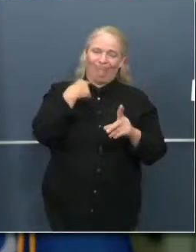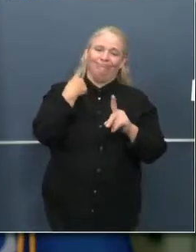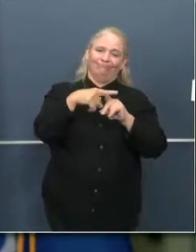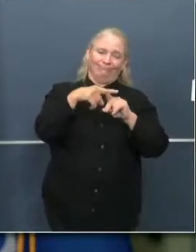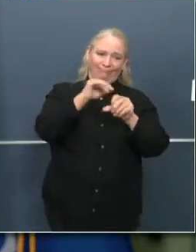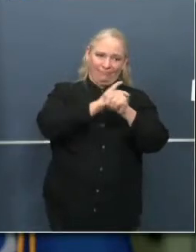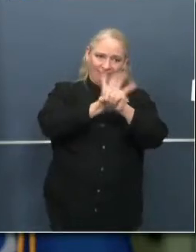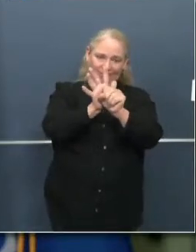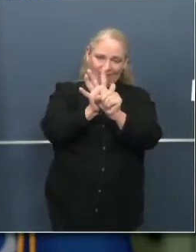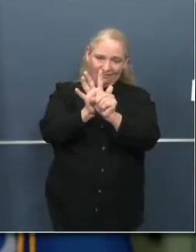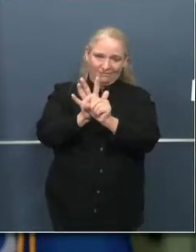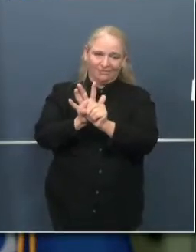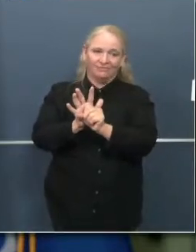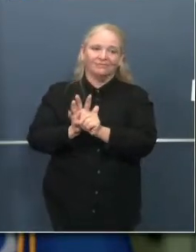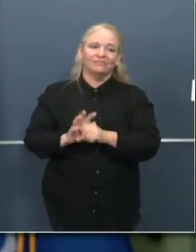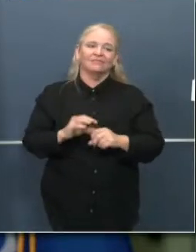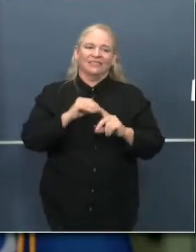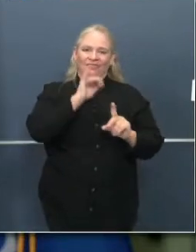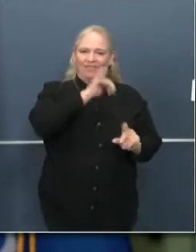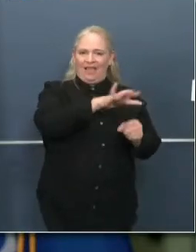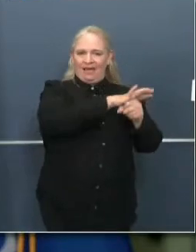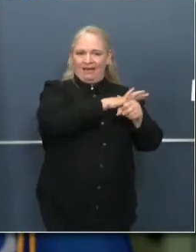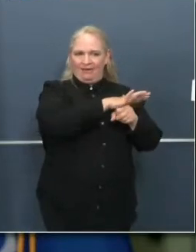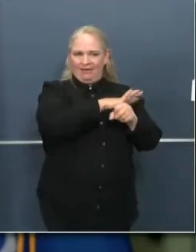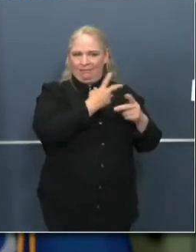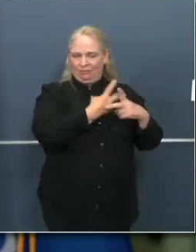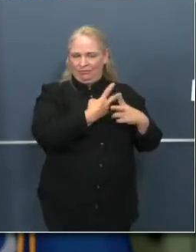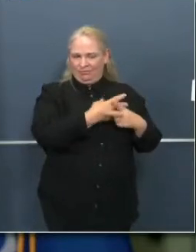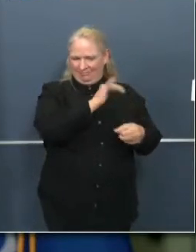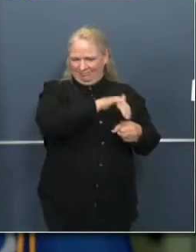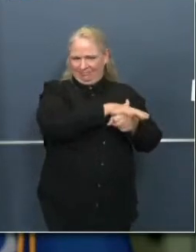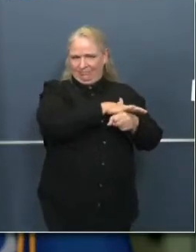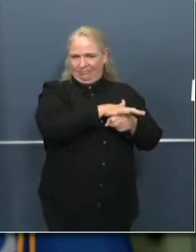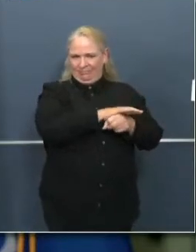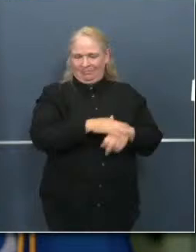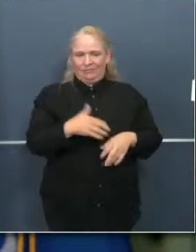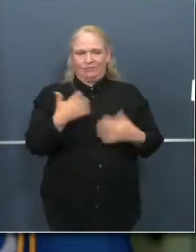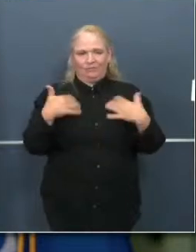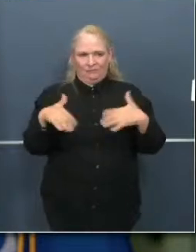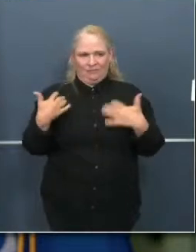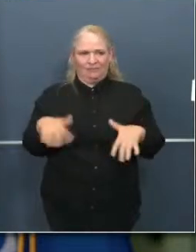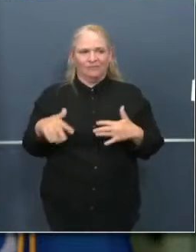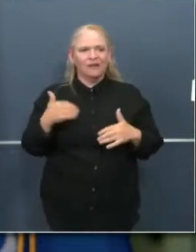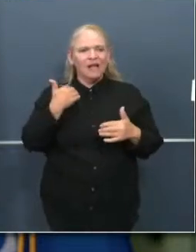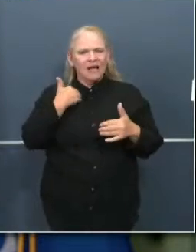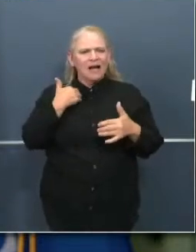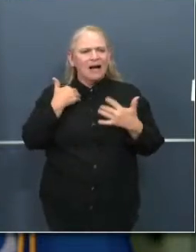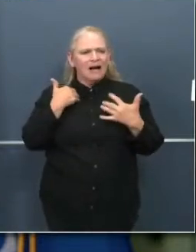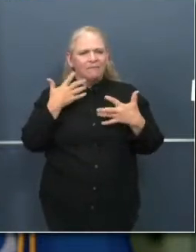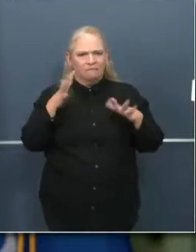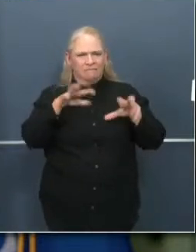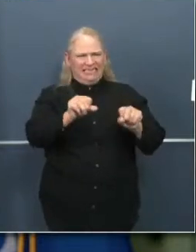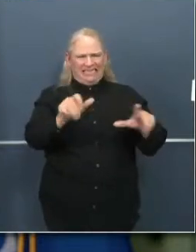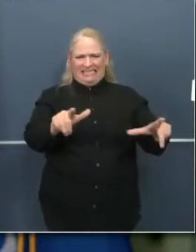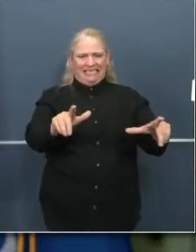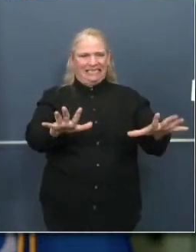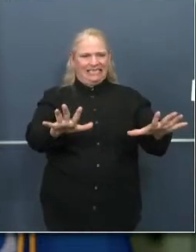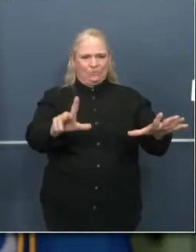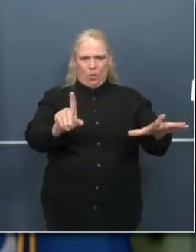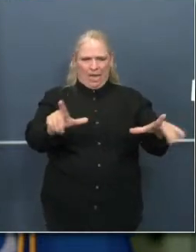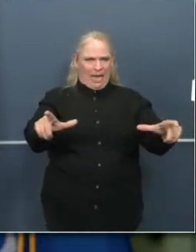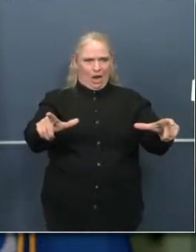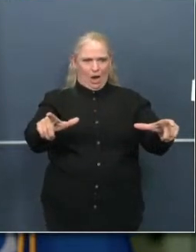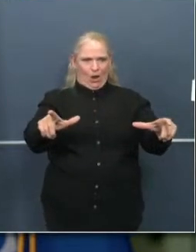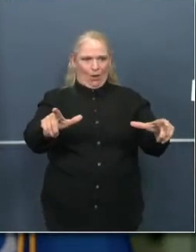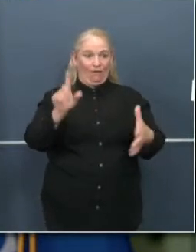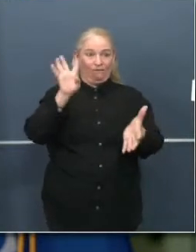March 1st from 4,051. We have a plan to bring it down to 3,082 in the next few